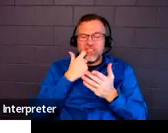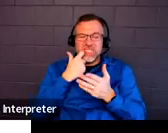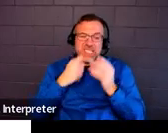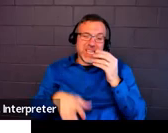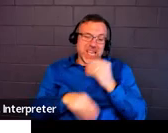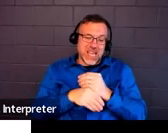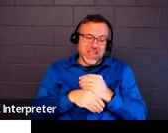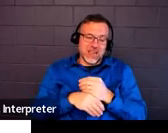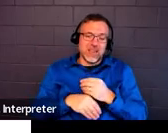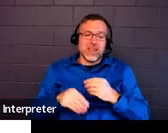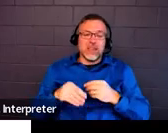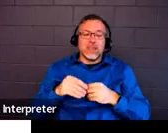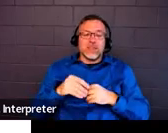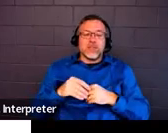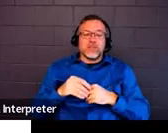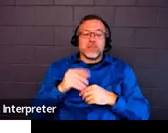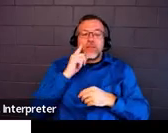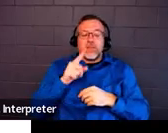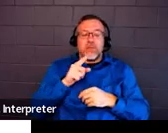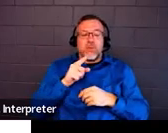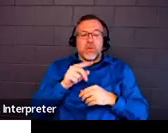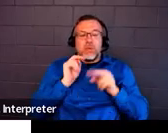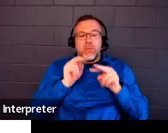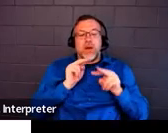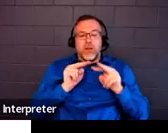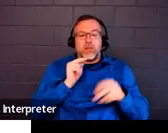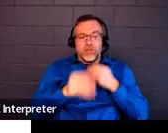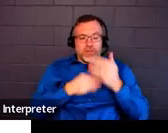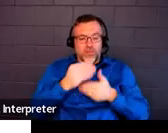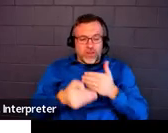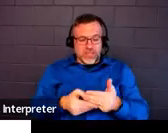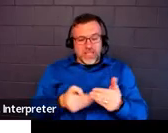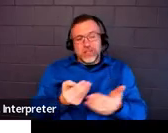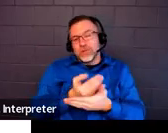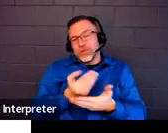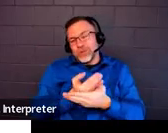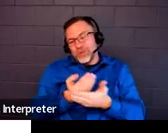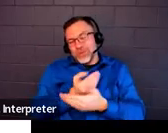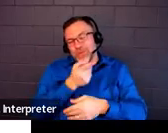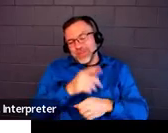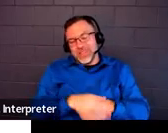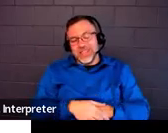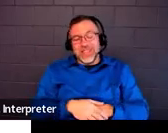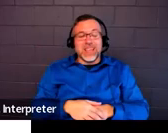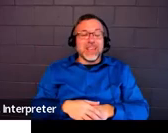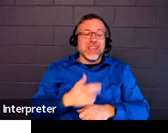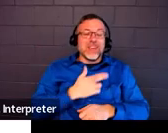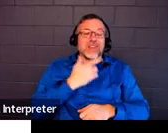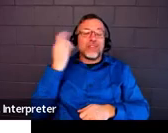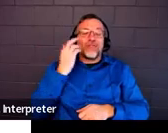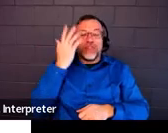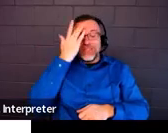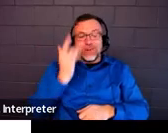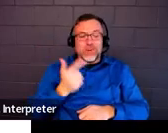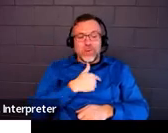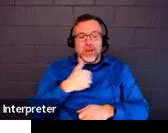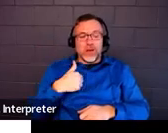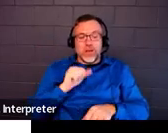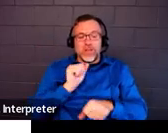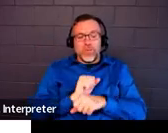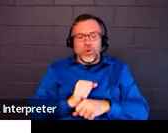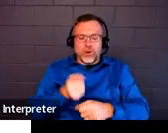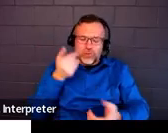the monitoring system, in the monitoring process, but it's because we have been working so closely with the assessment